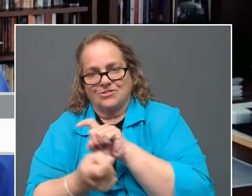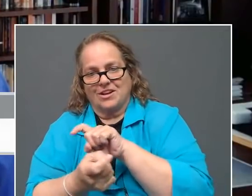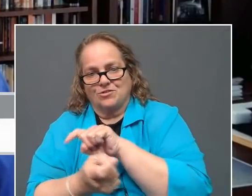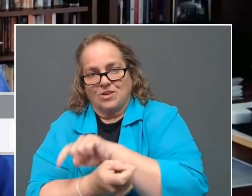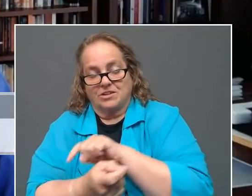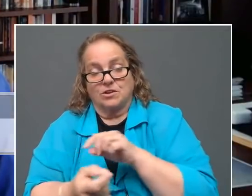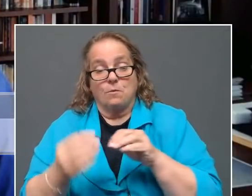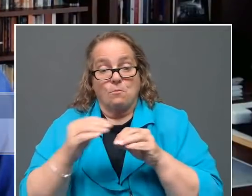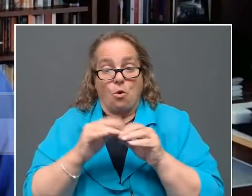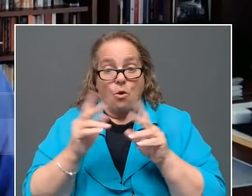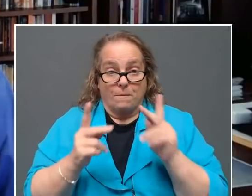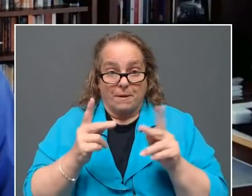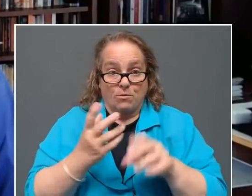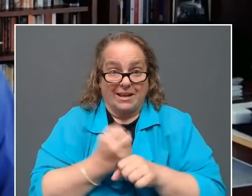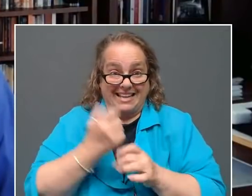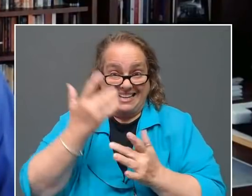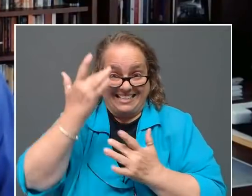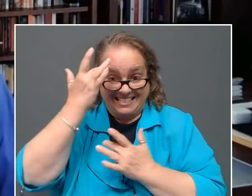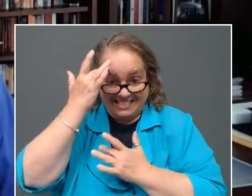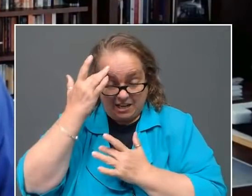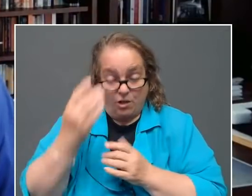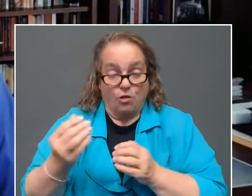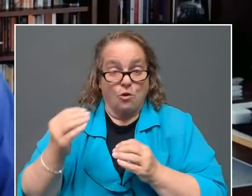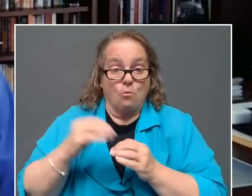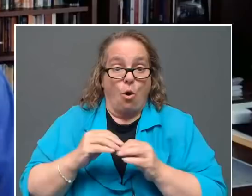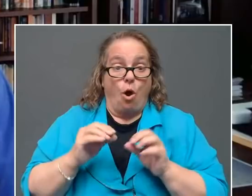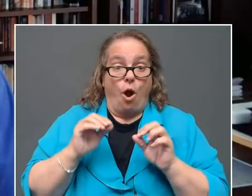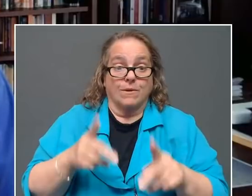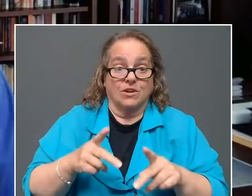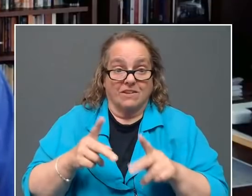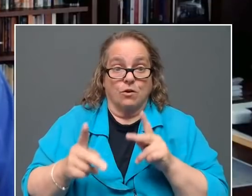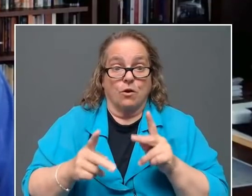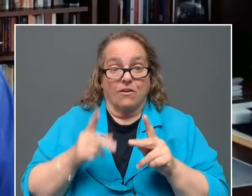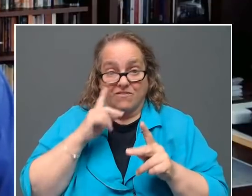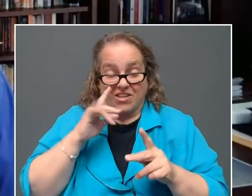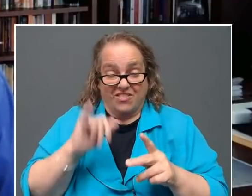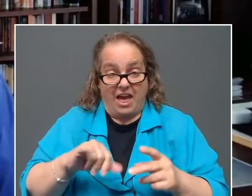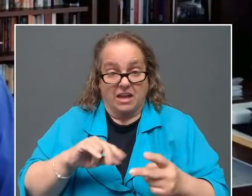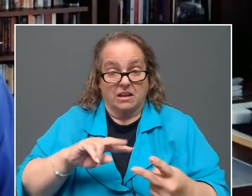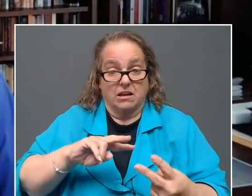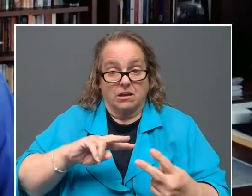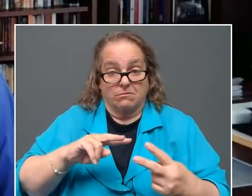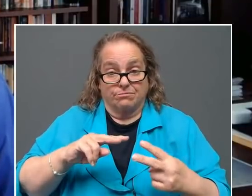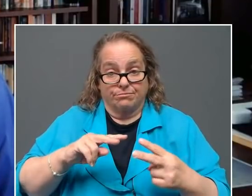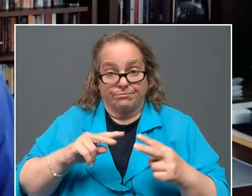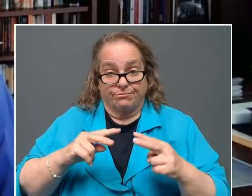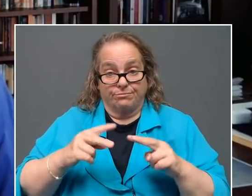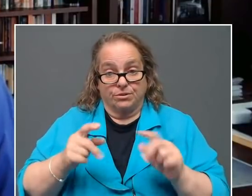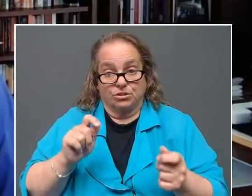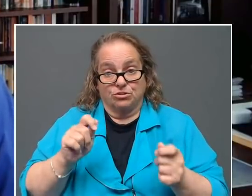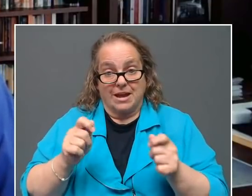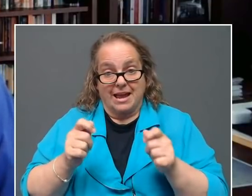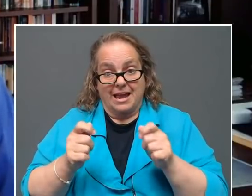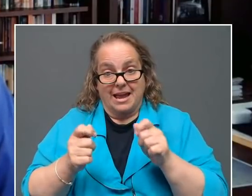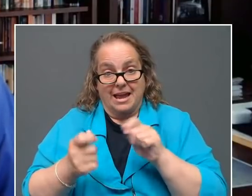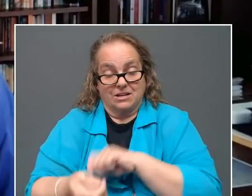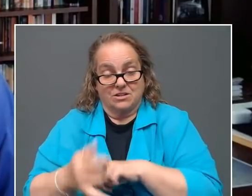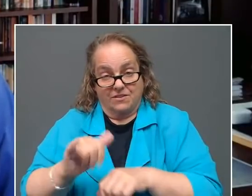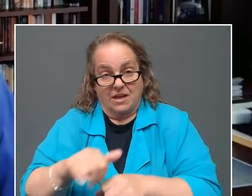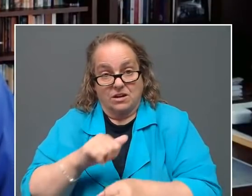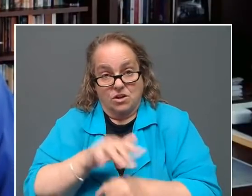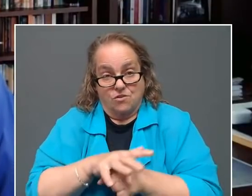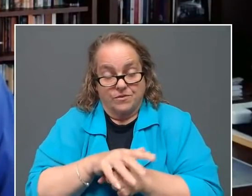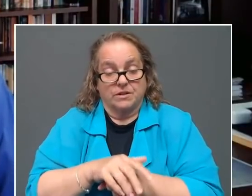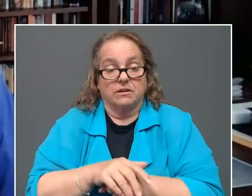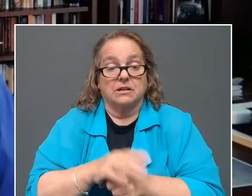has to mutate. Certain mutations are more common than others. And sometimes these mutations happen